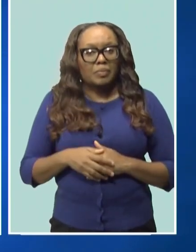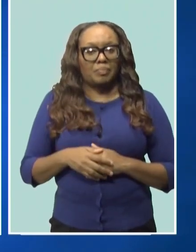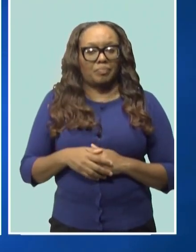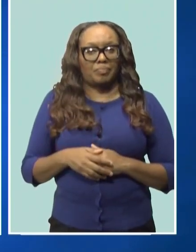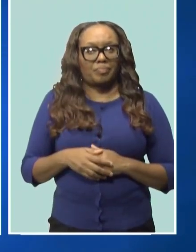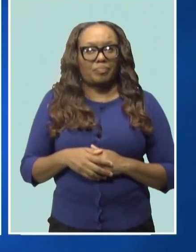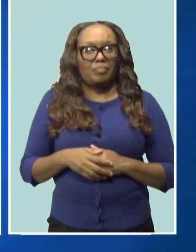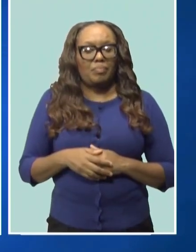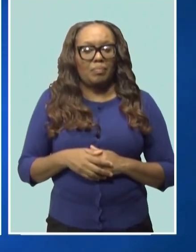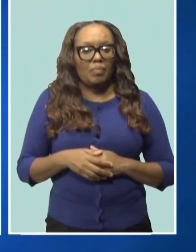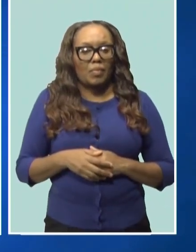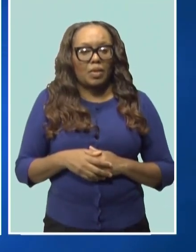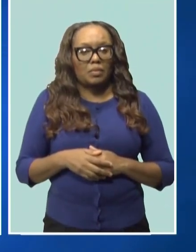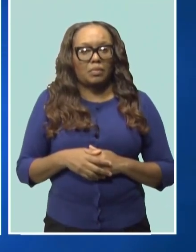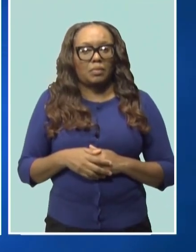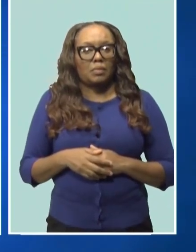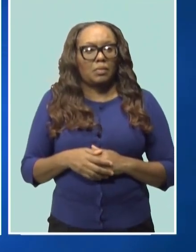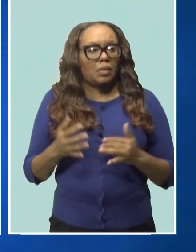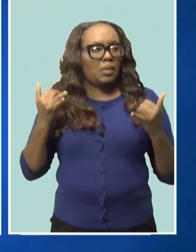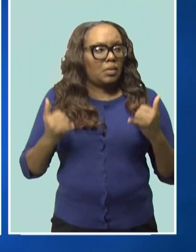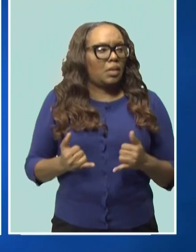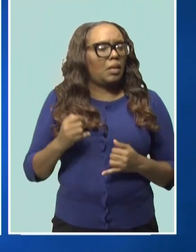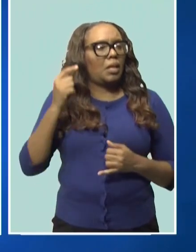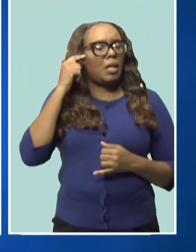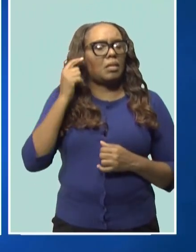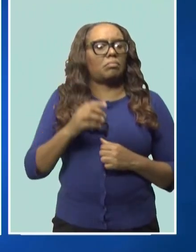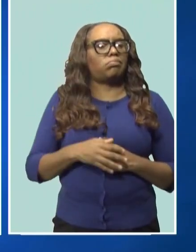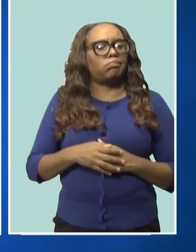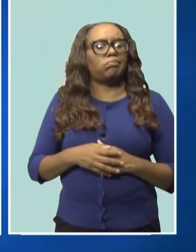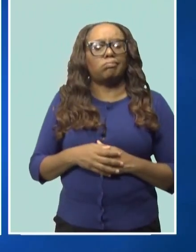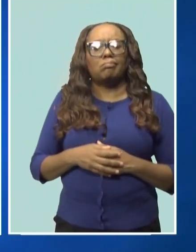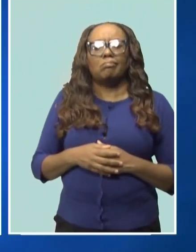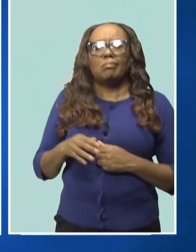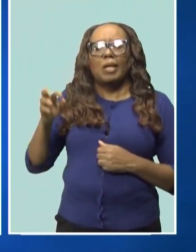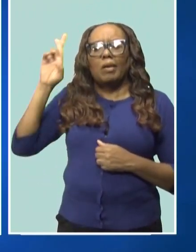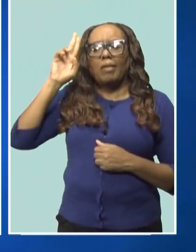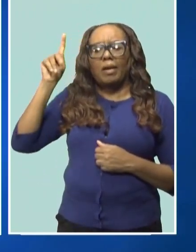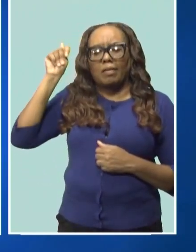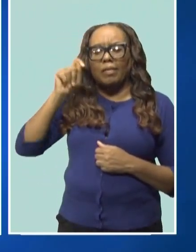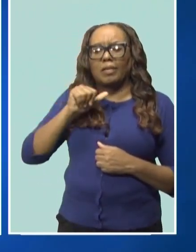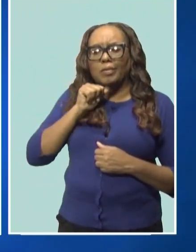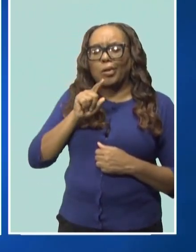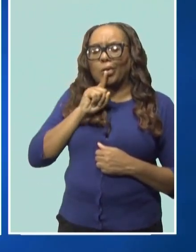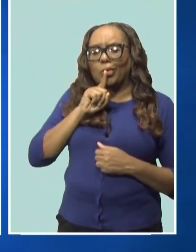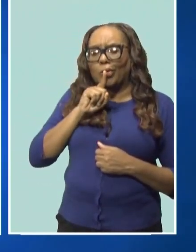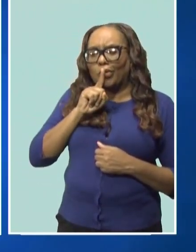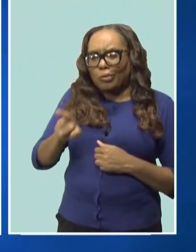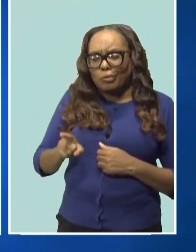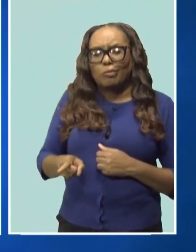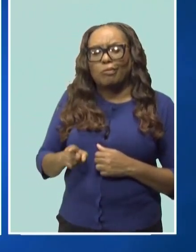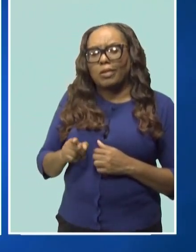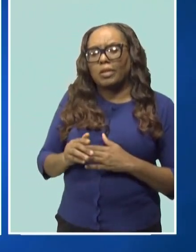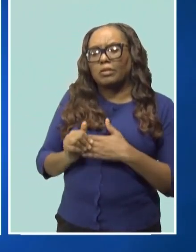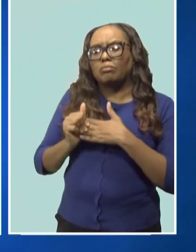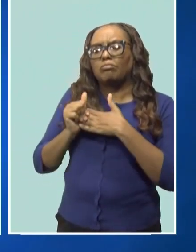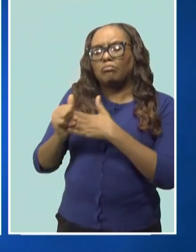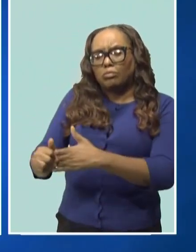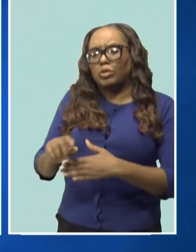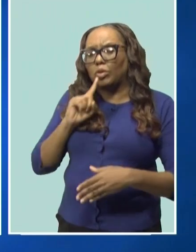Because why? They're now starting to realize that he is not the man he purports to be relative to his leadership and his